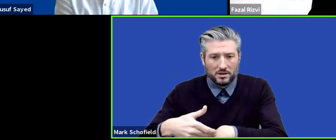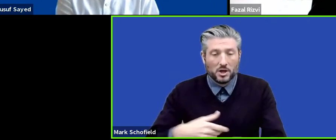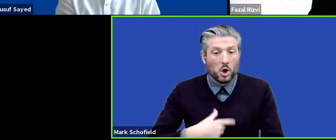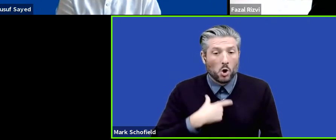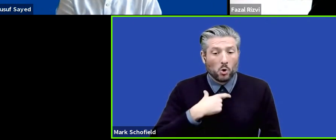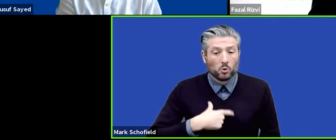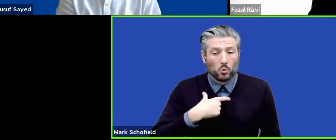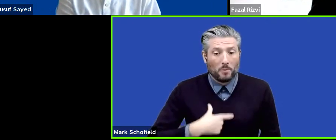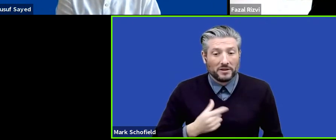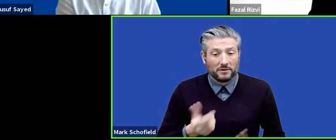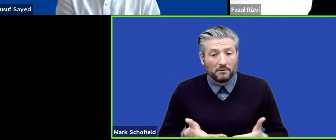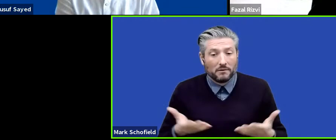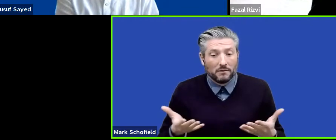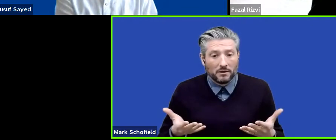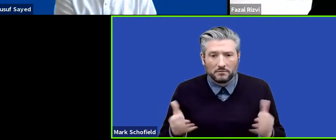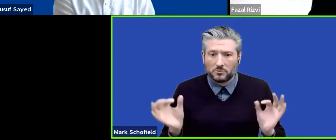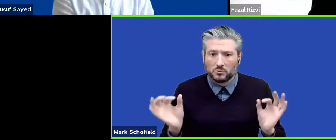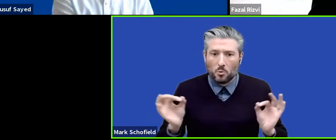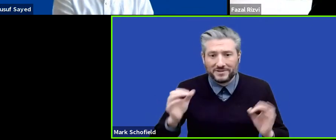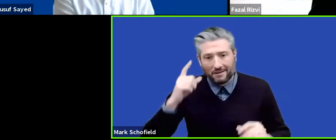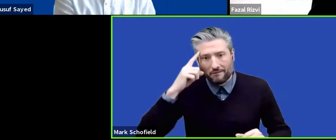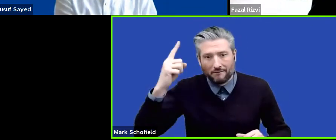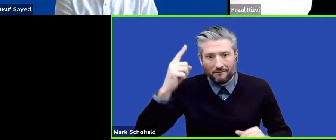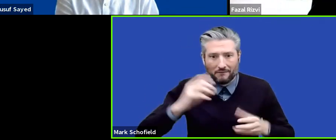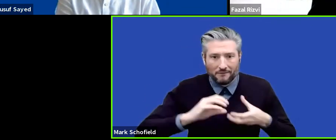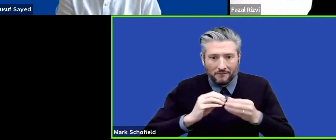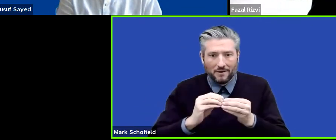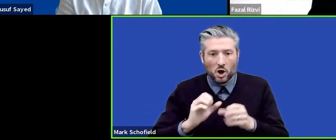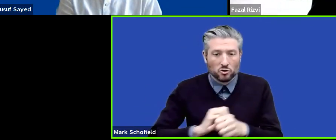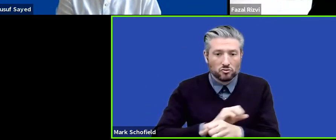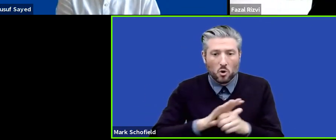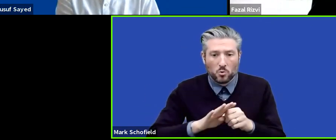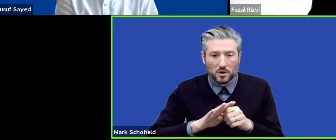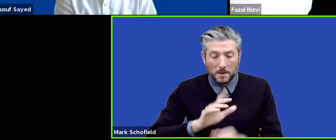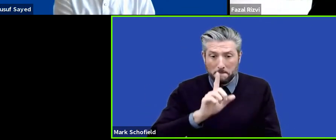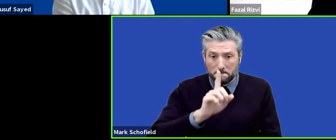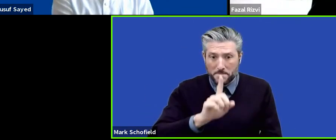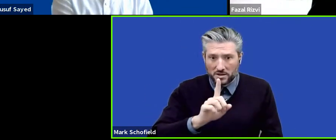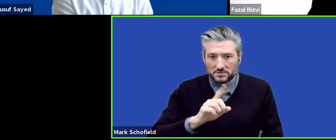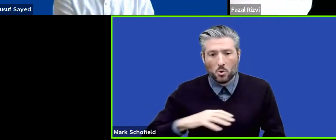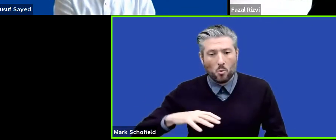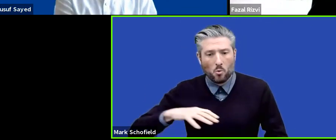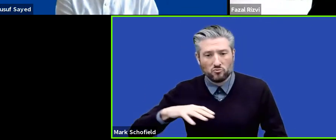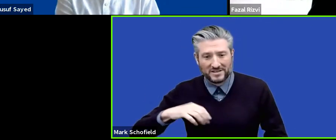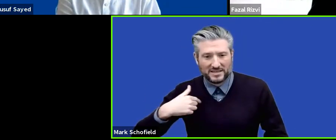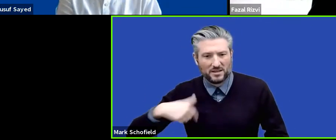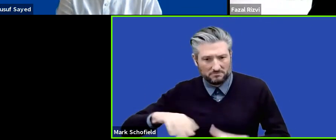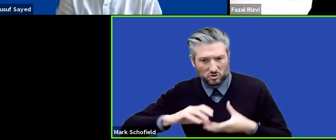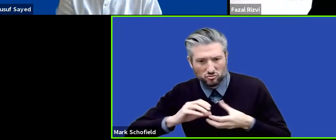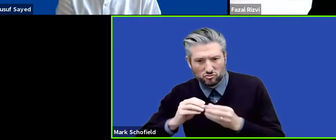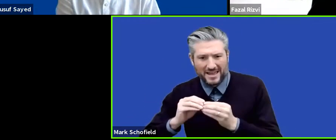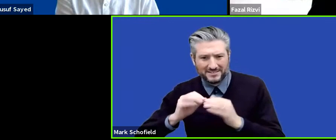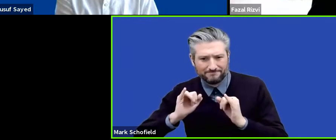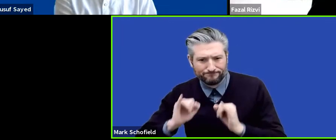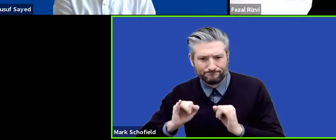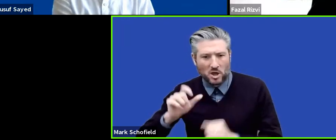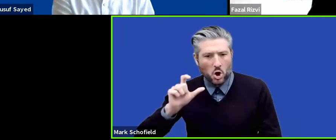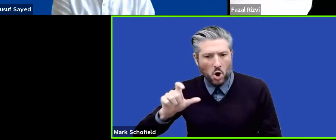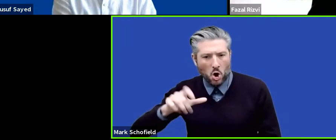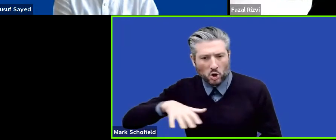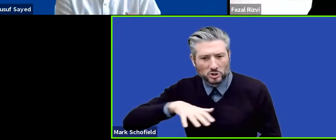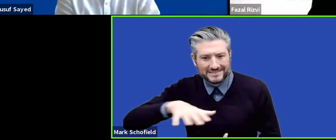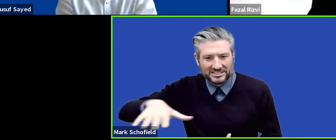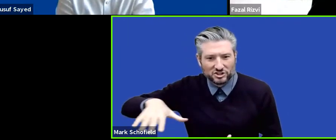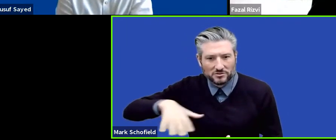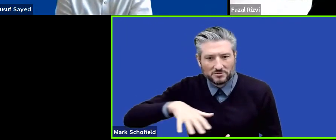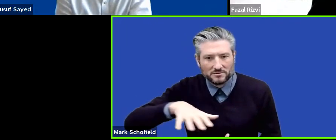the coronavirus, but we have certainly cultured the unnatural conditions needed for nature to toss us a $10